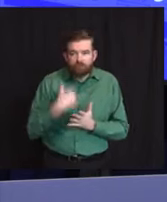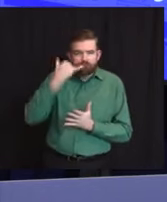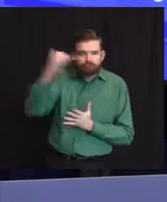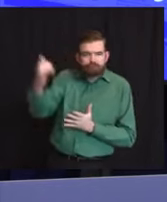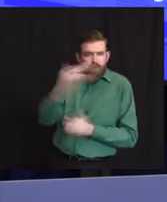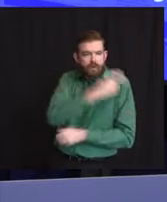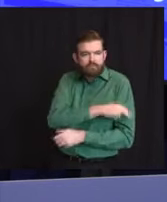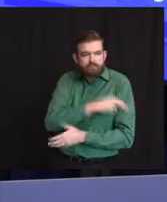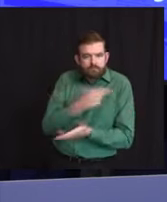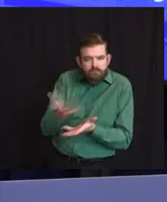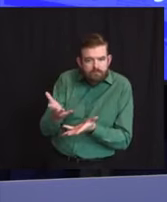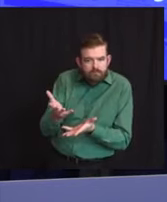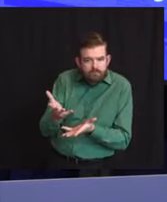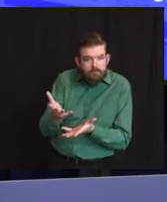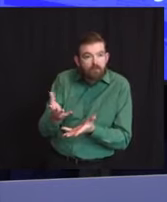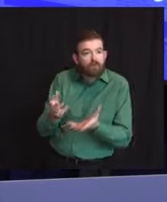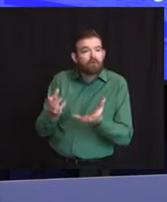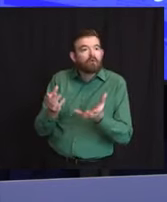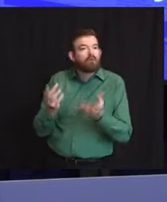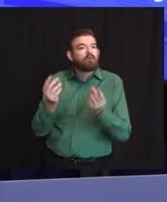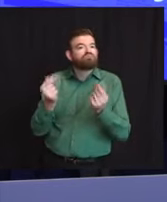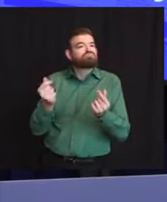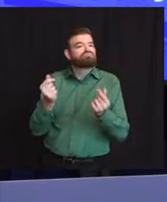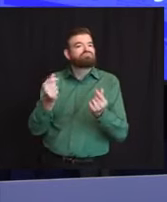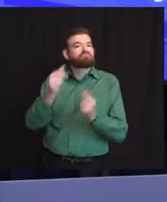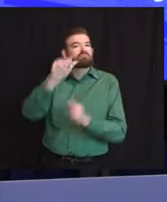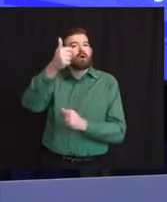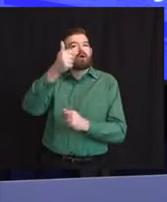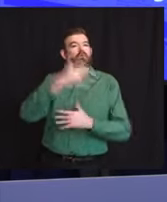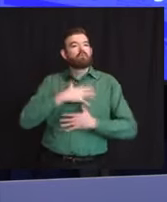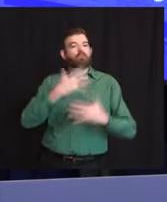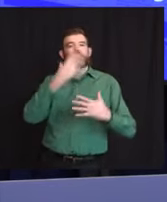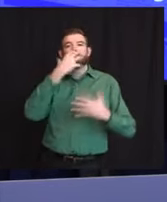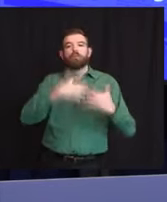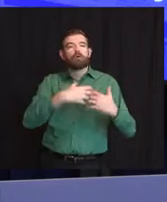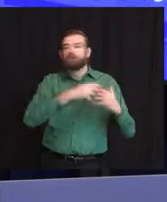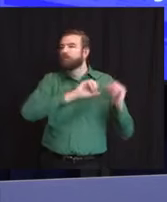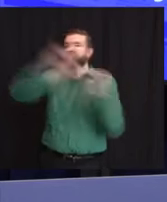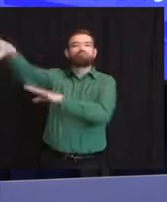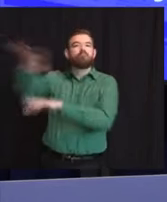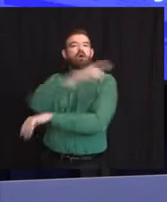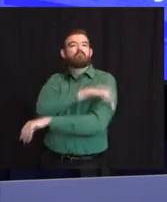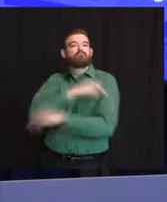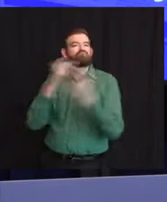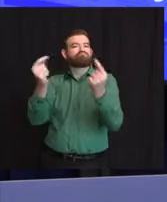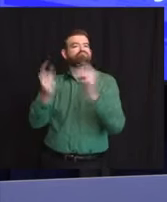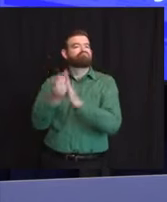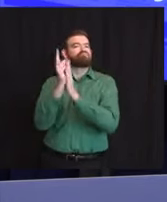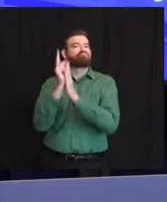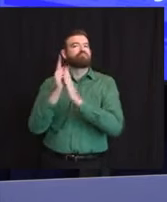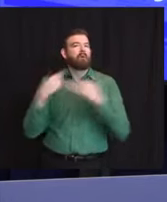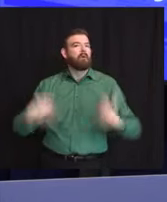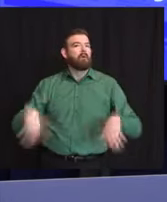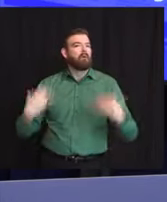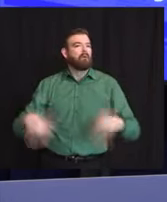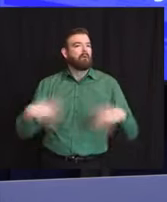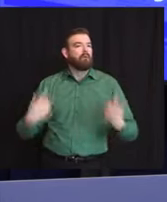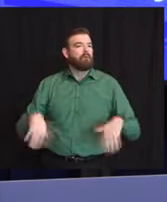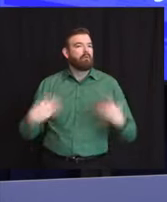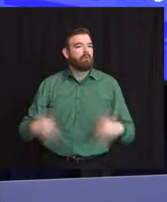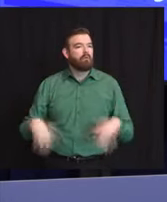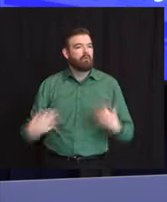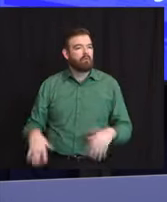shortly after that, 10 of those were delivered to that hospital. So I just pointed out as, one, the commissioner's accessibility.